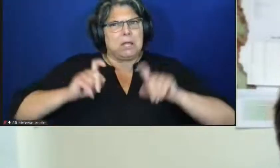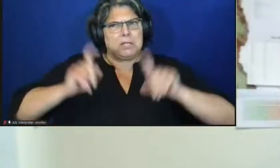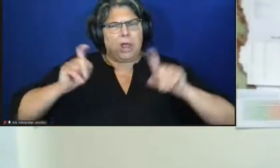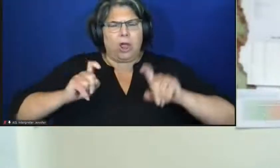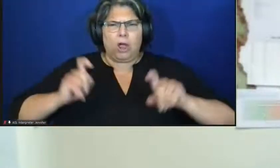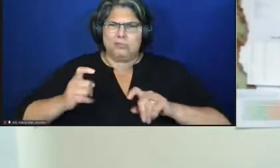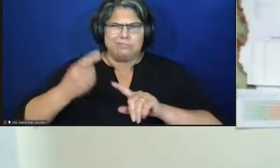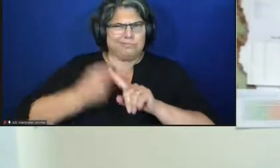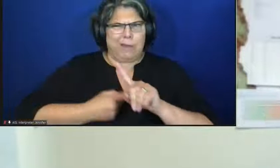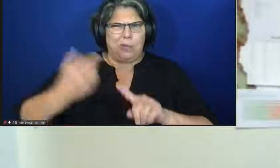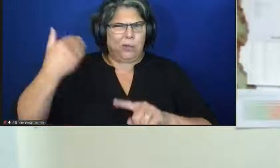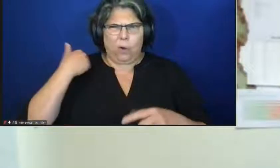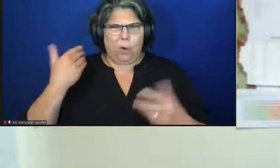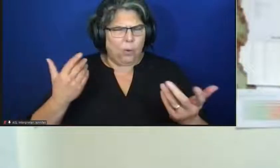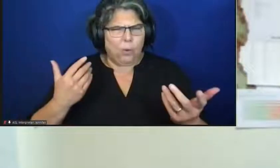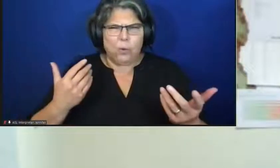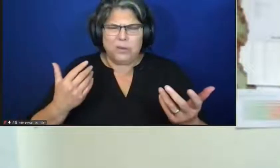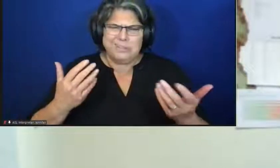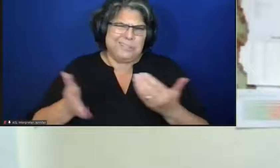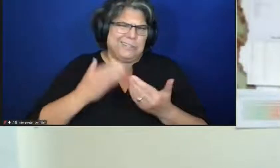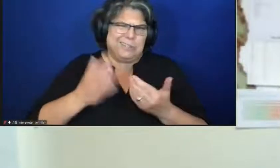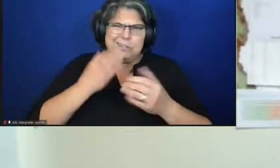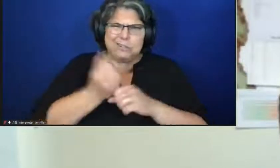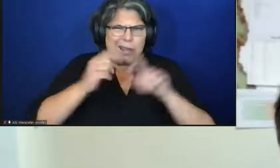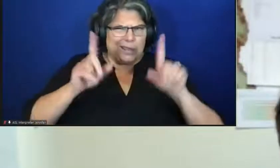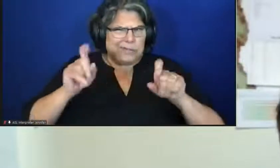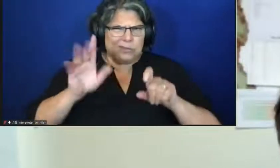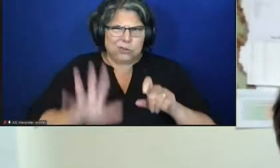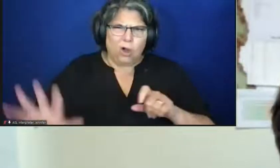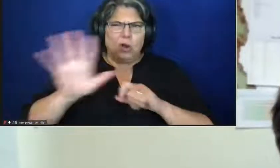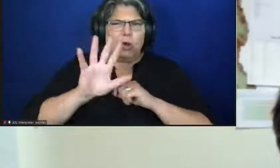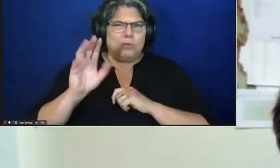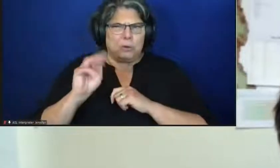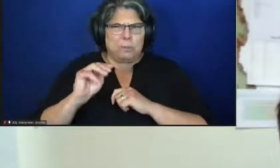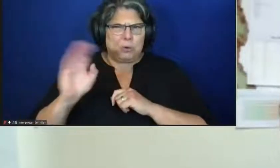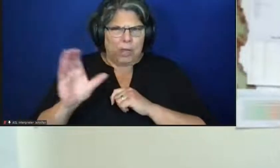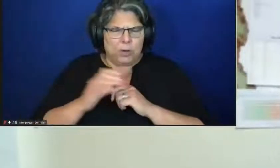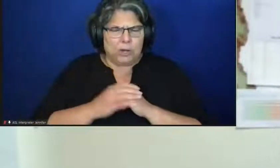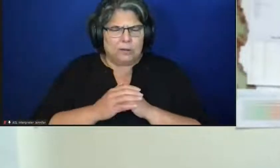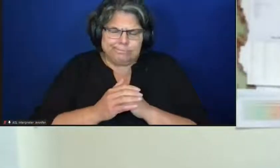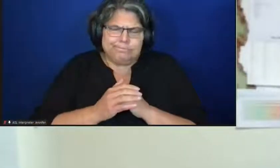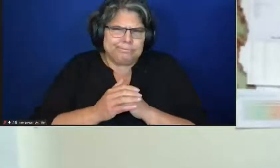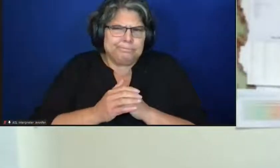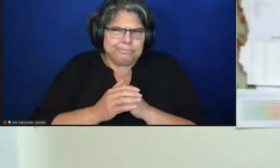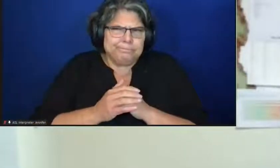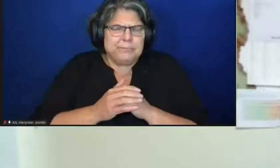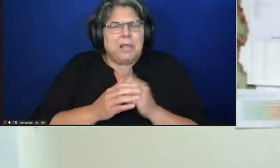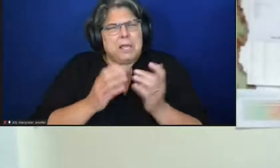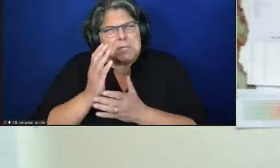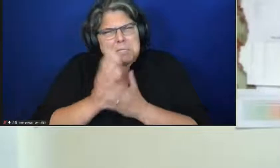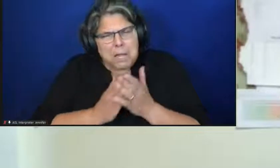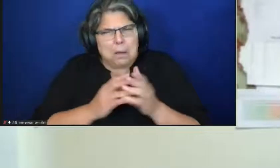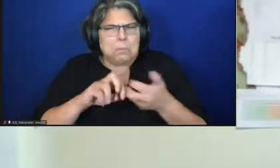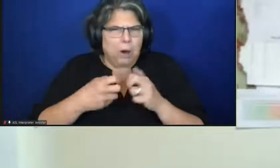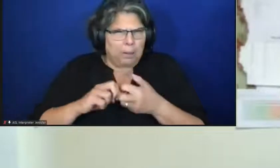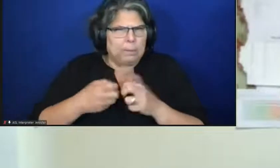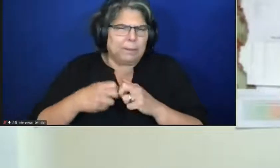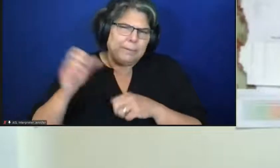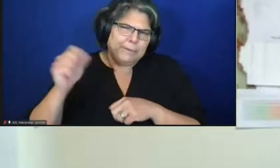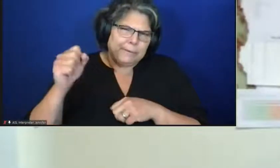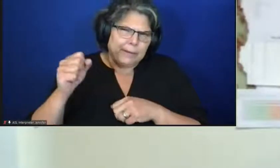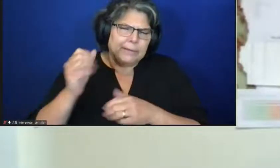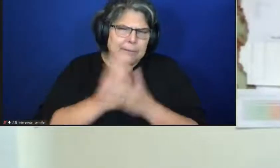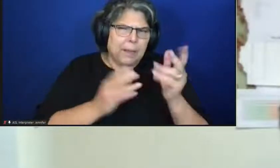and we have testing availability around the county, as I said. There's no question that there are hiccups at some sites, and